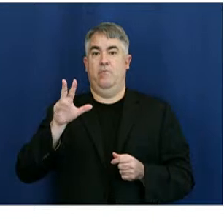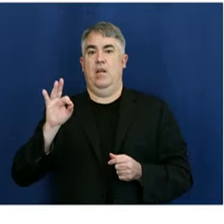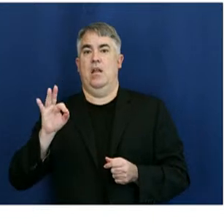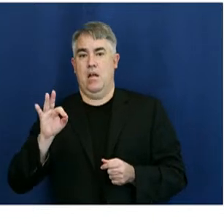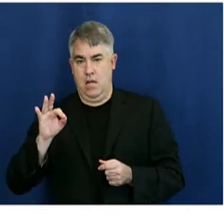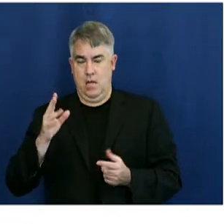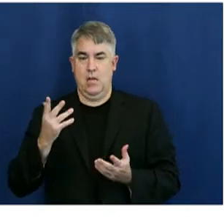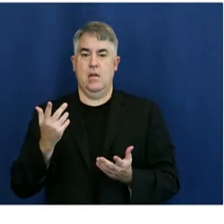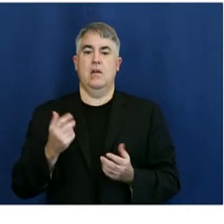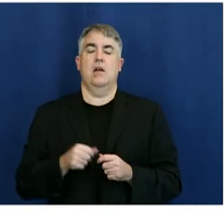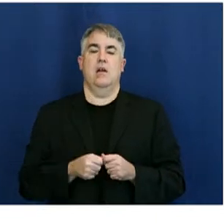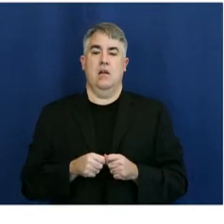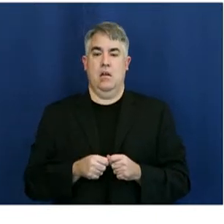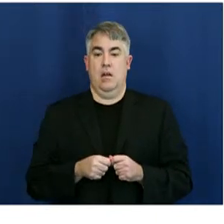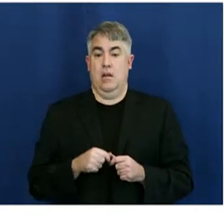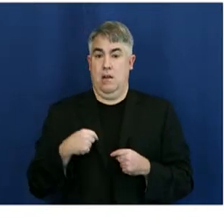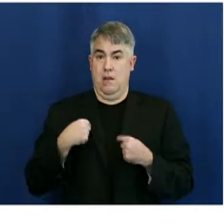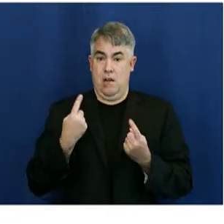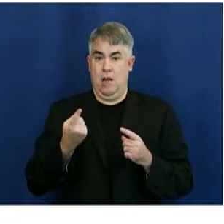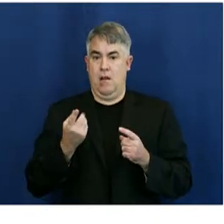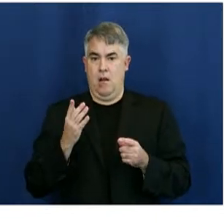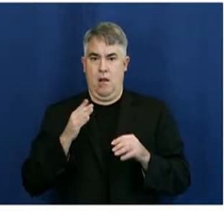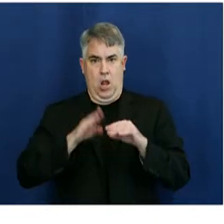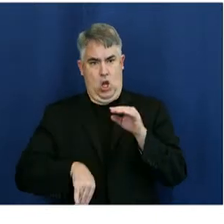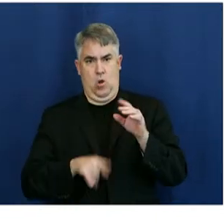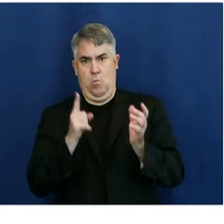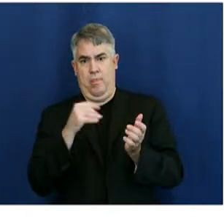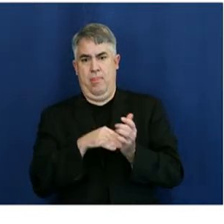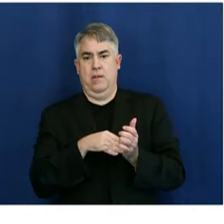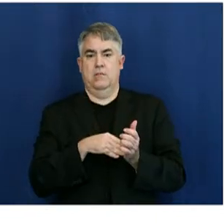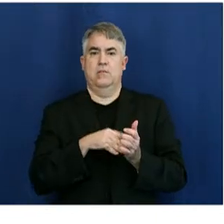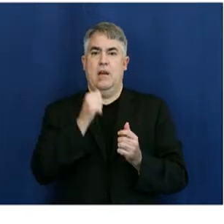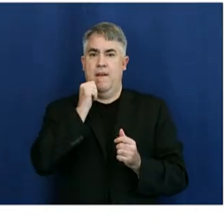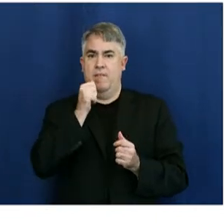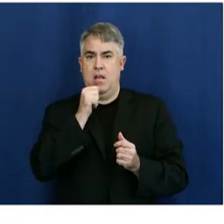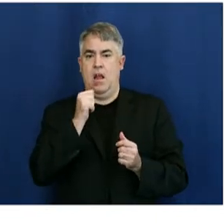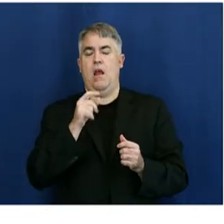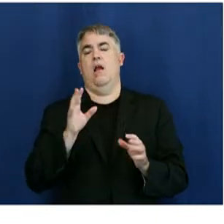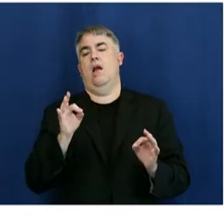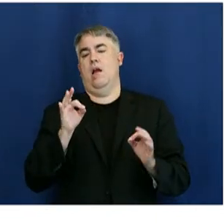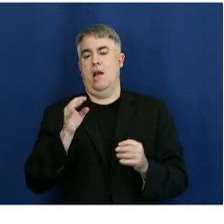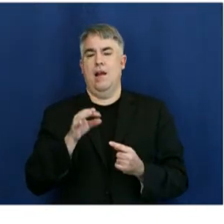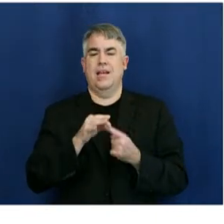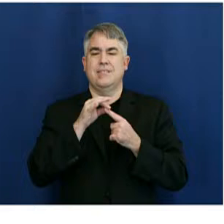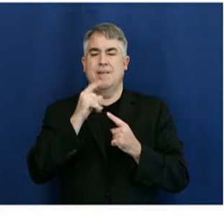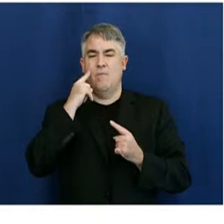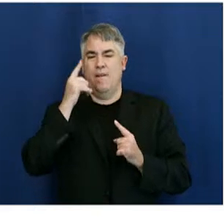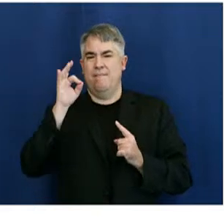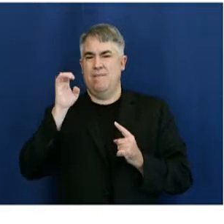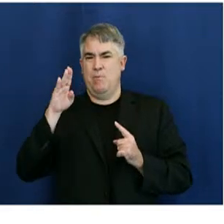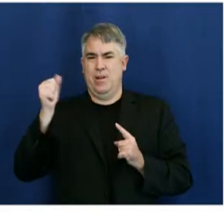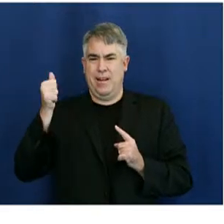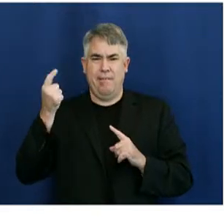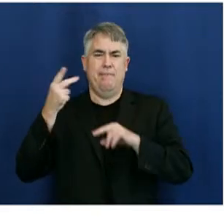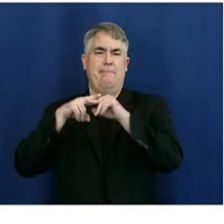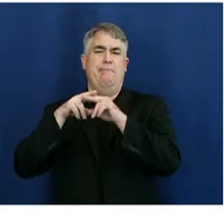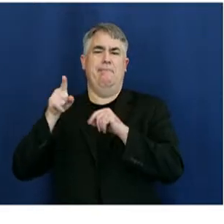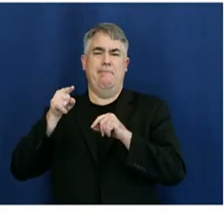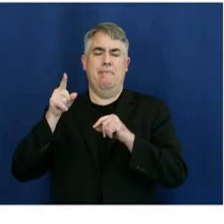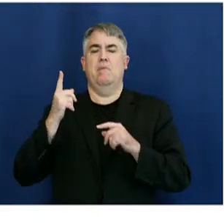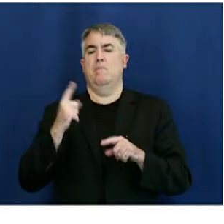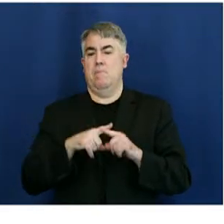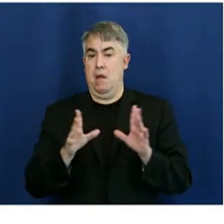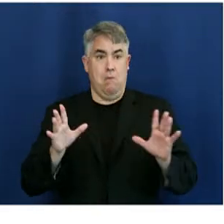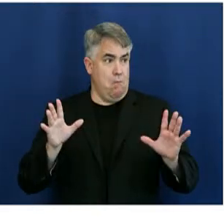stayed under 1,000 minus the 1 day on the 10th there for a considerable time frame, and this is encouraging. This will help us as we work to descend